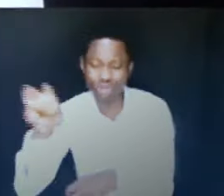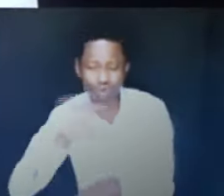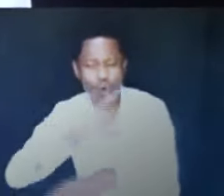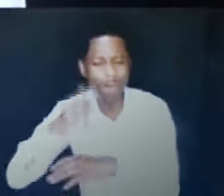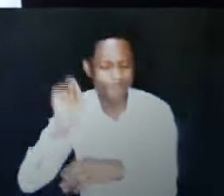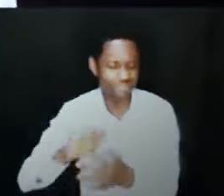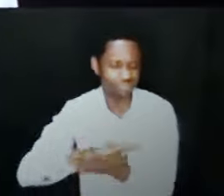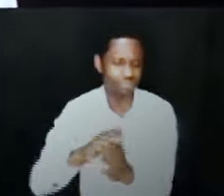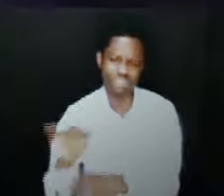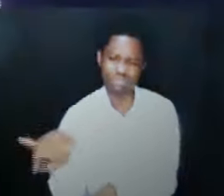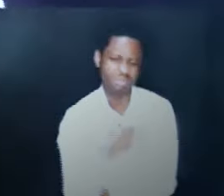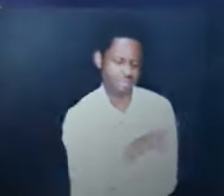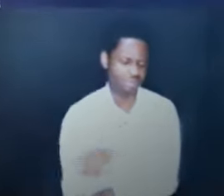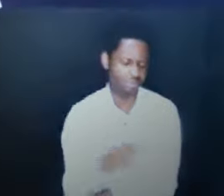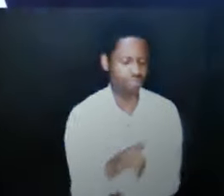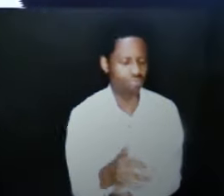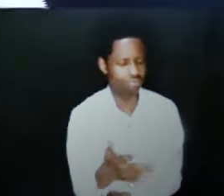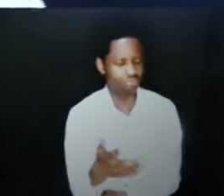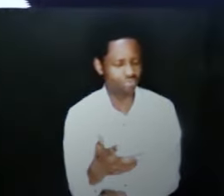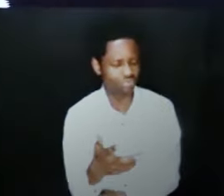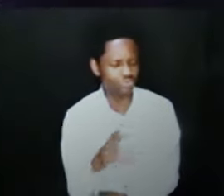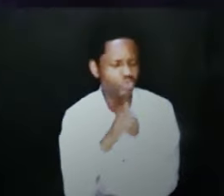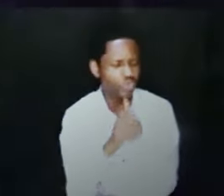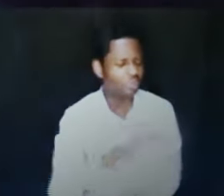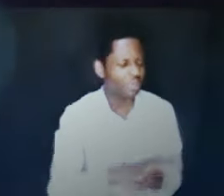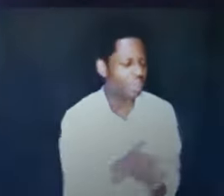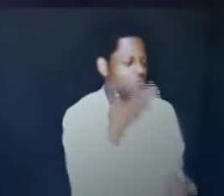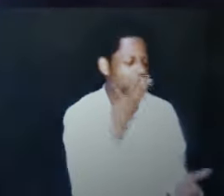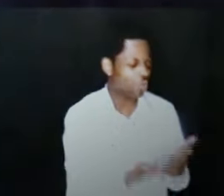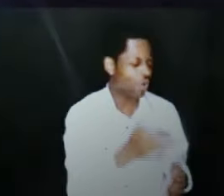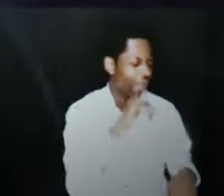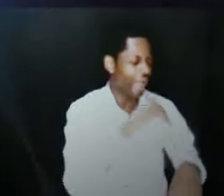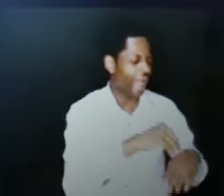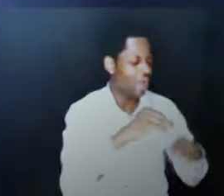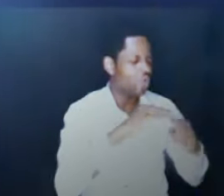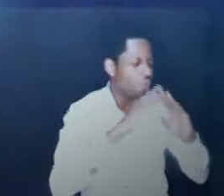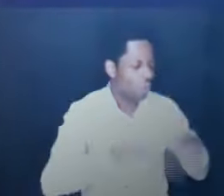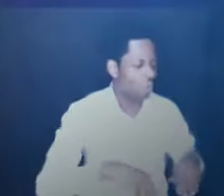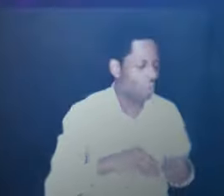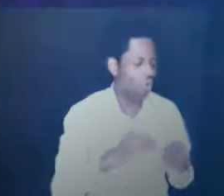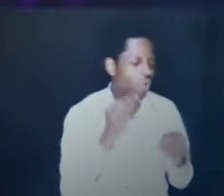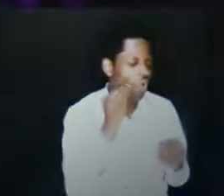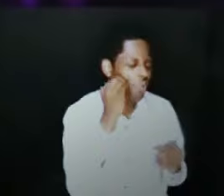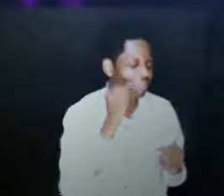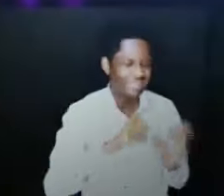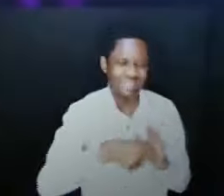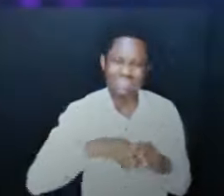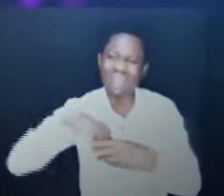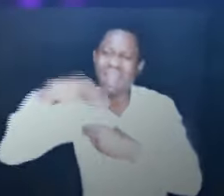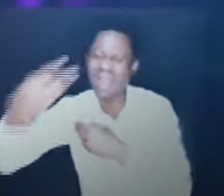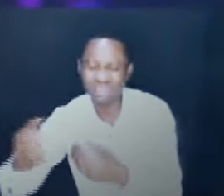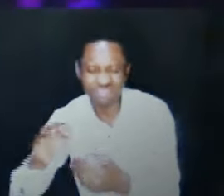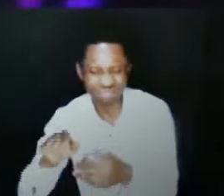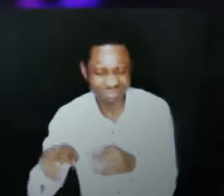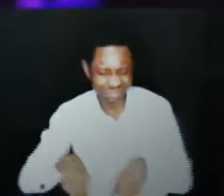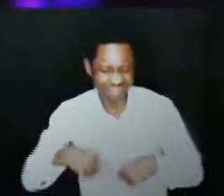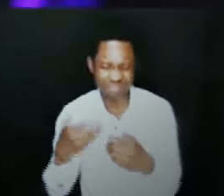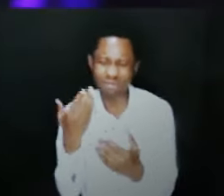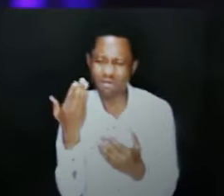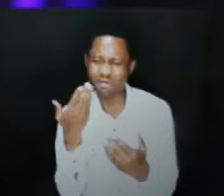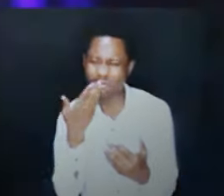me end by saying that repentance is not always turning away from sin. Repentance is all